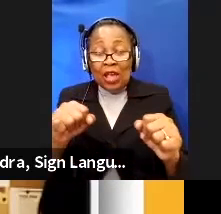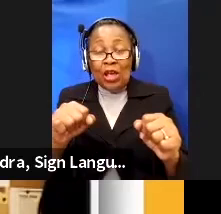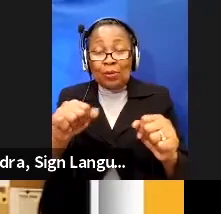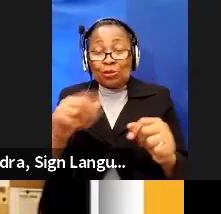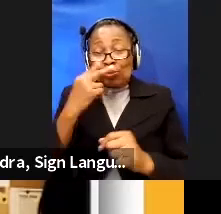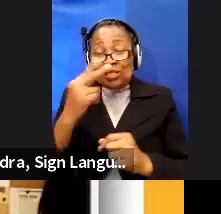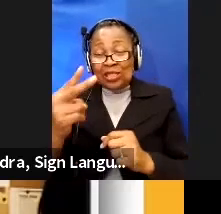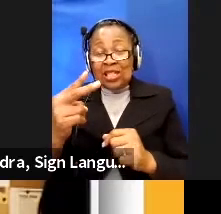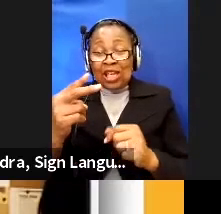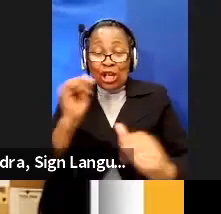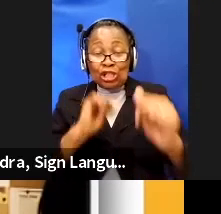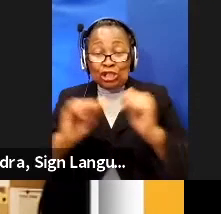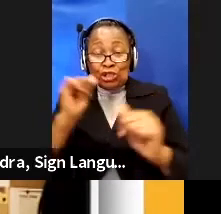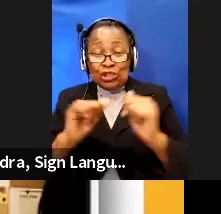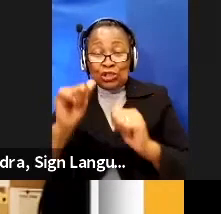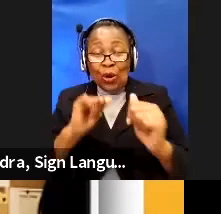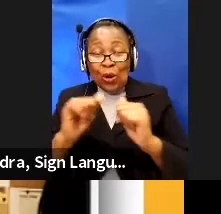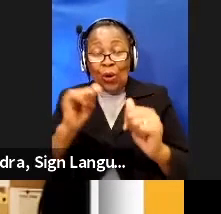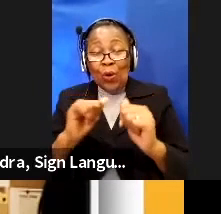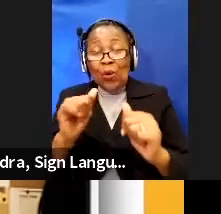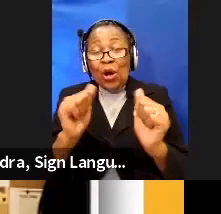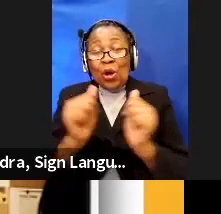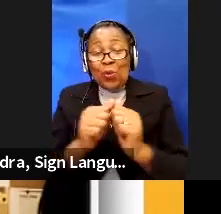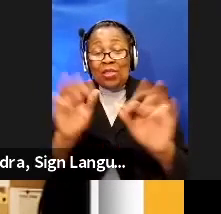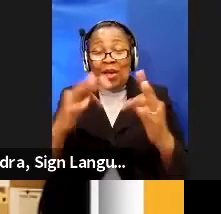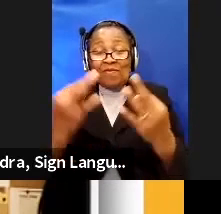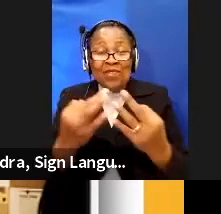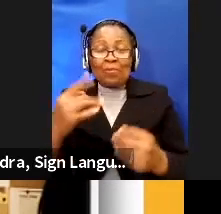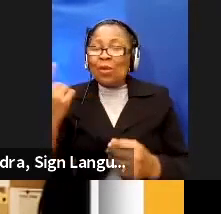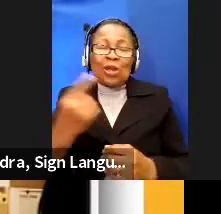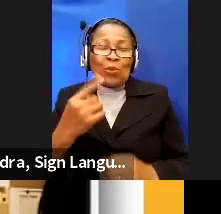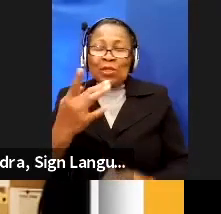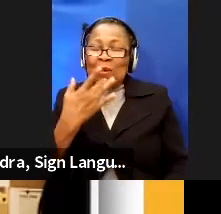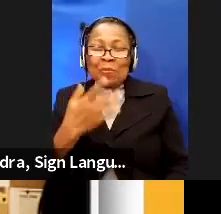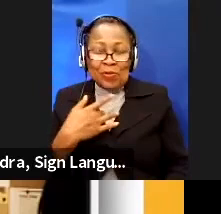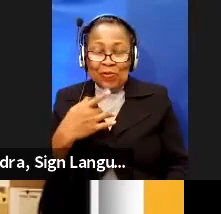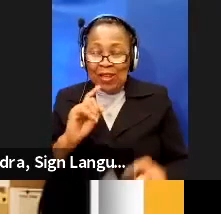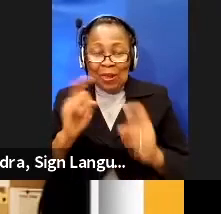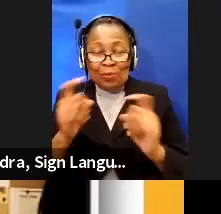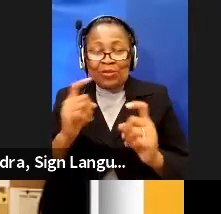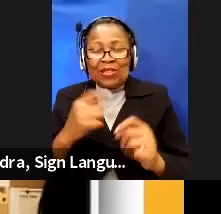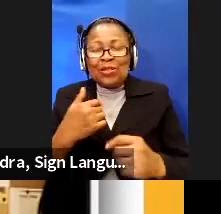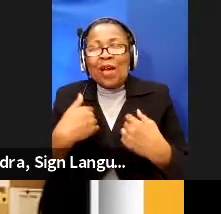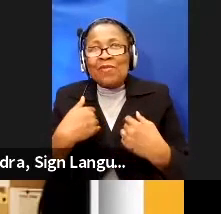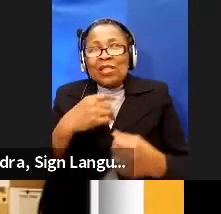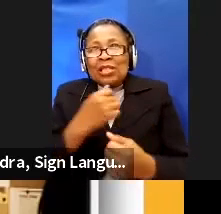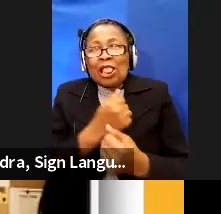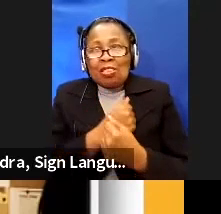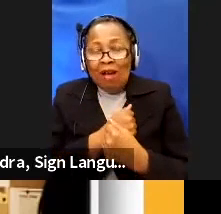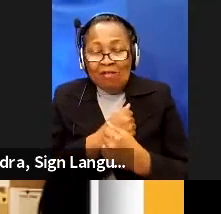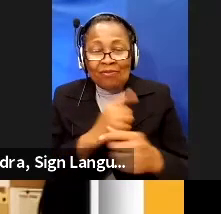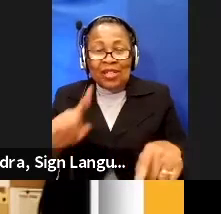every year with my family. That was always my birthday present. And so I've had this love since I've